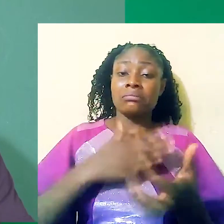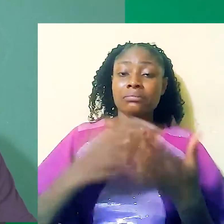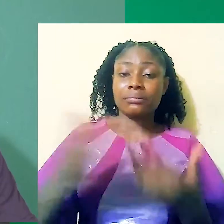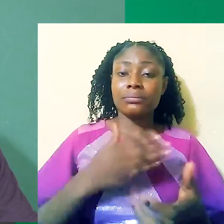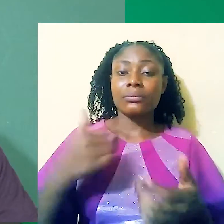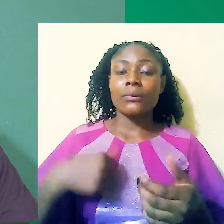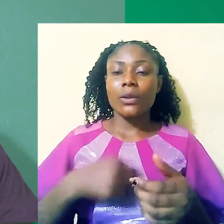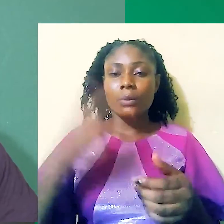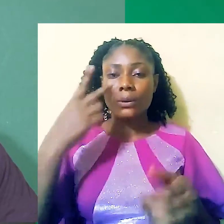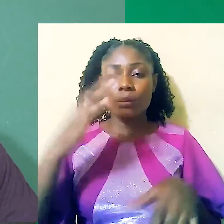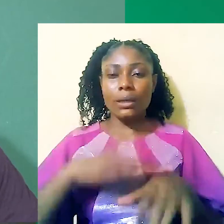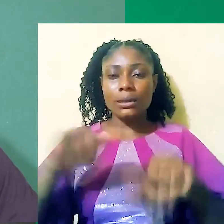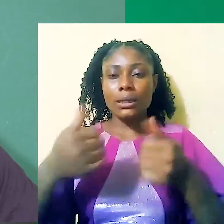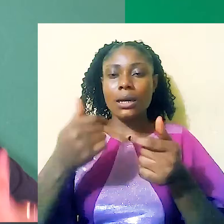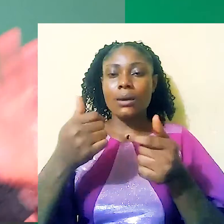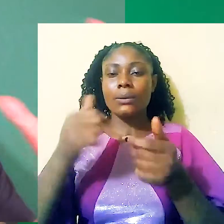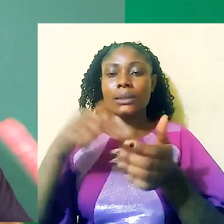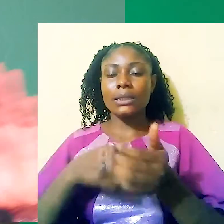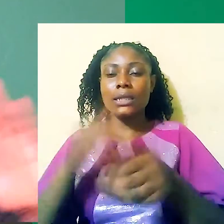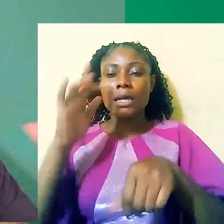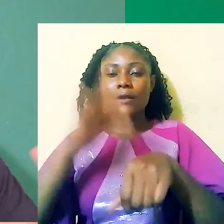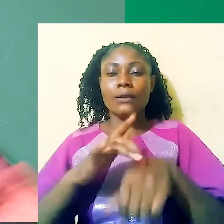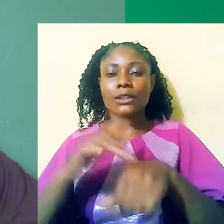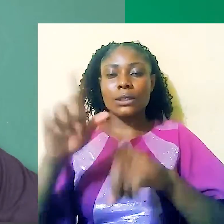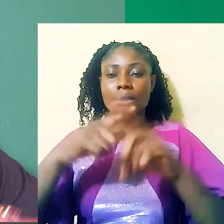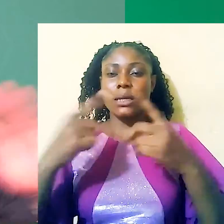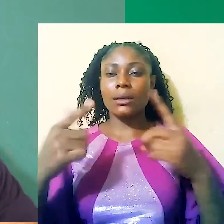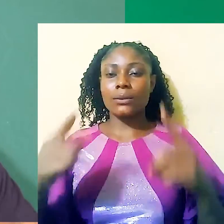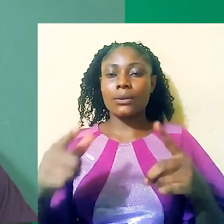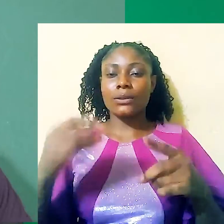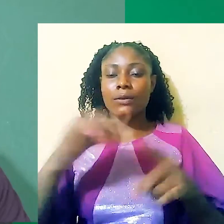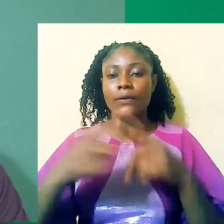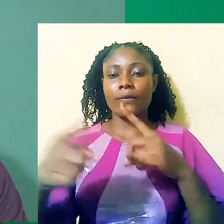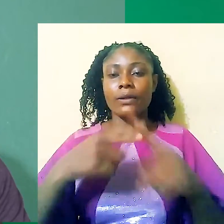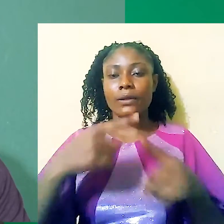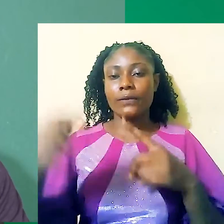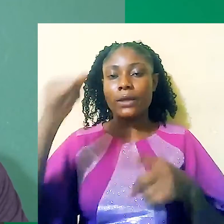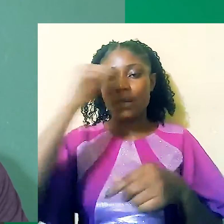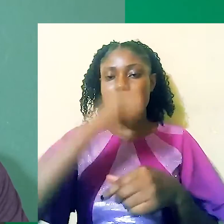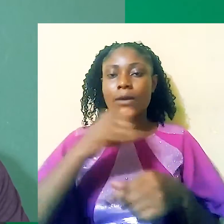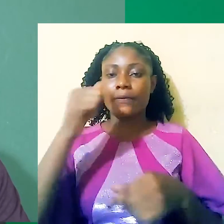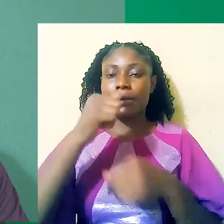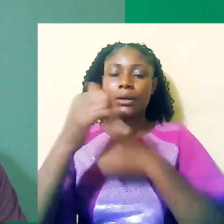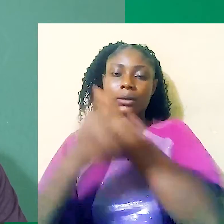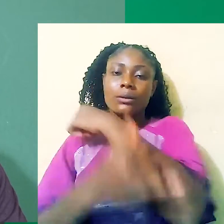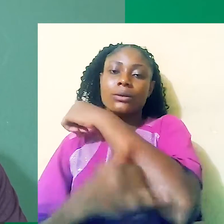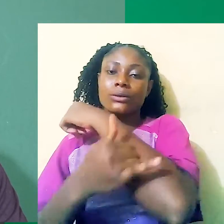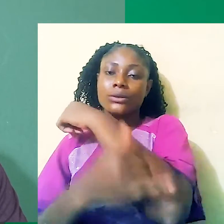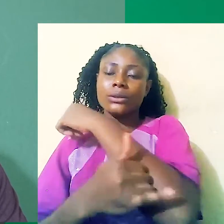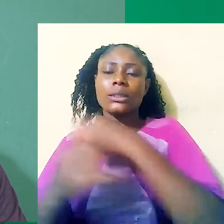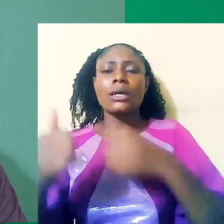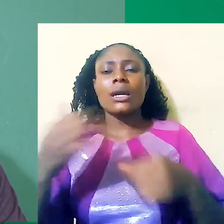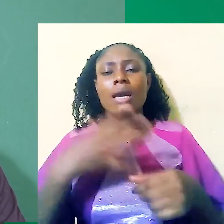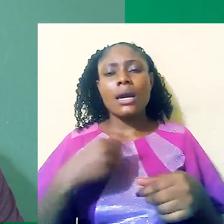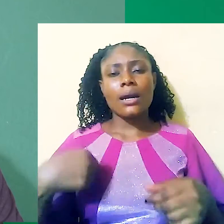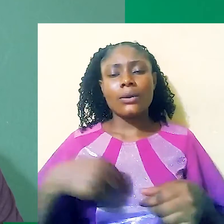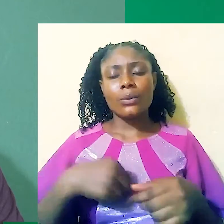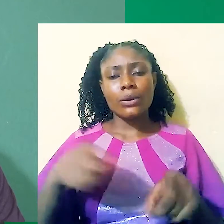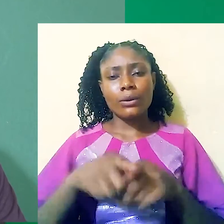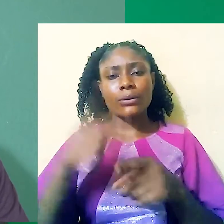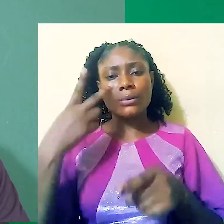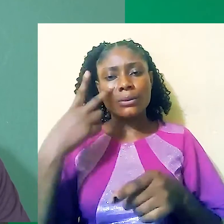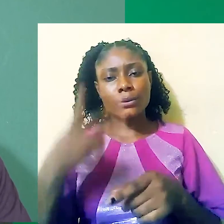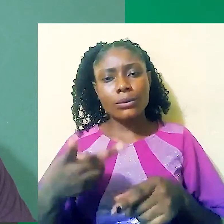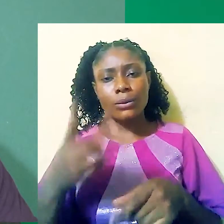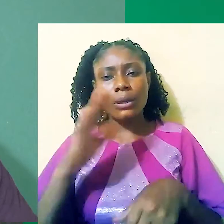but nevertheless, we look at how this touches the sign languages of different African